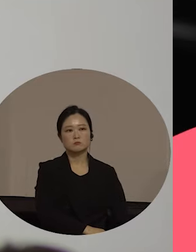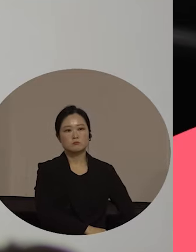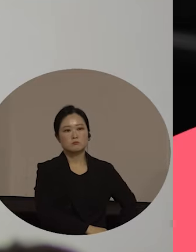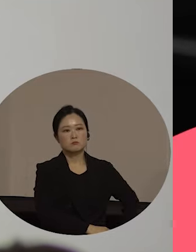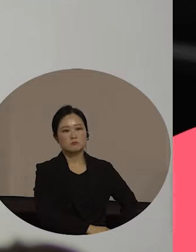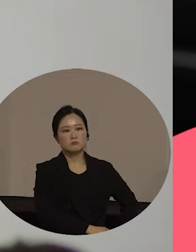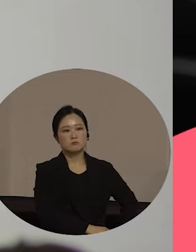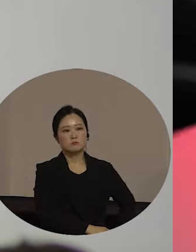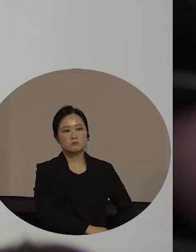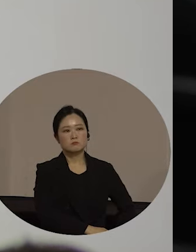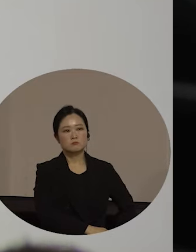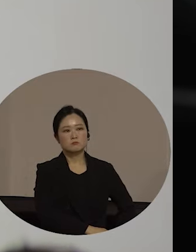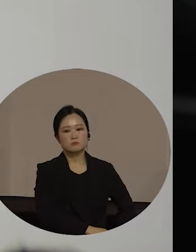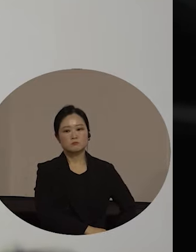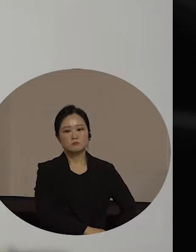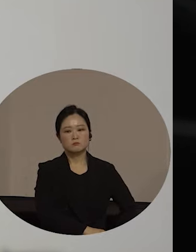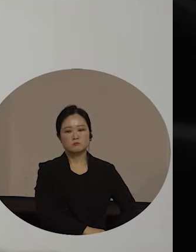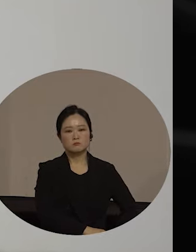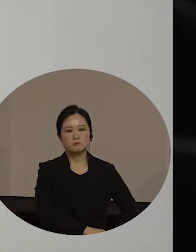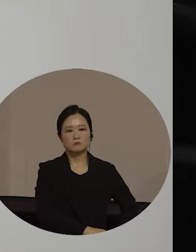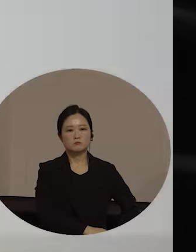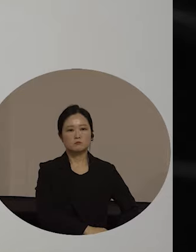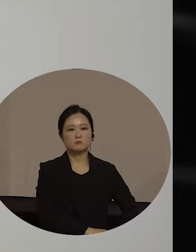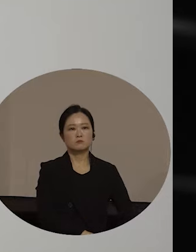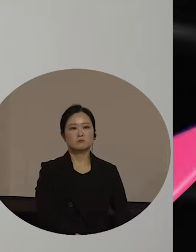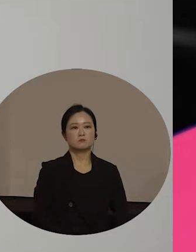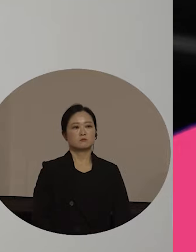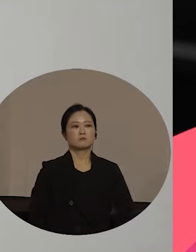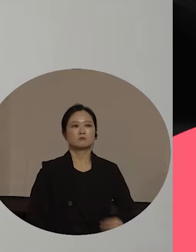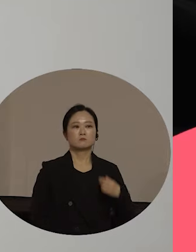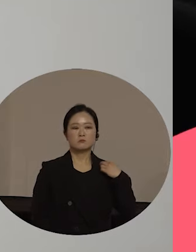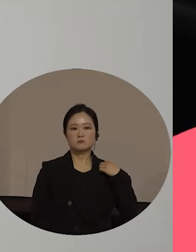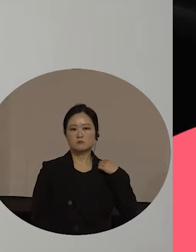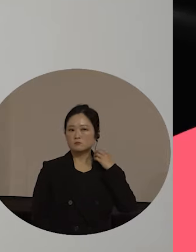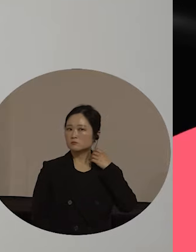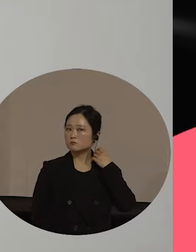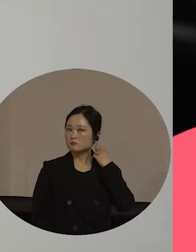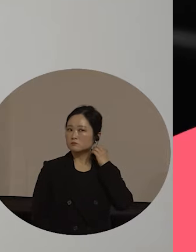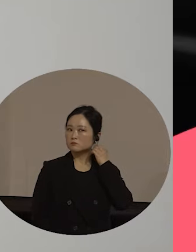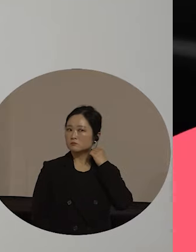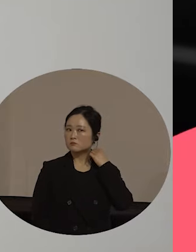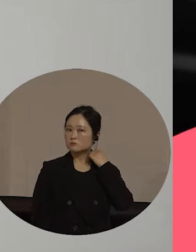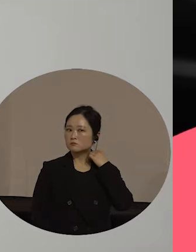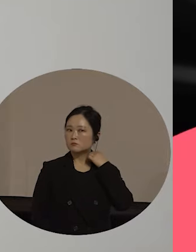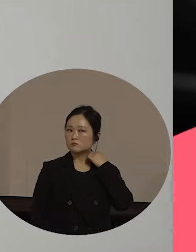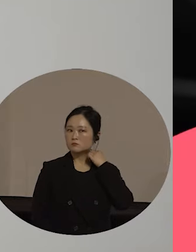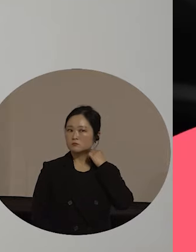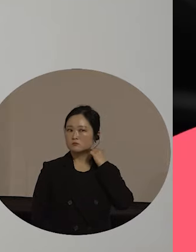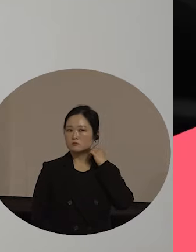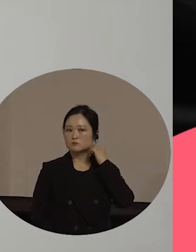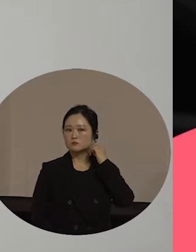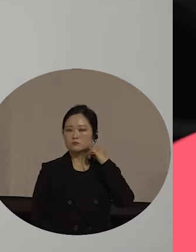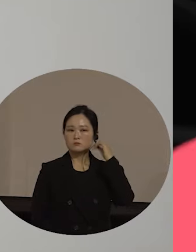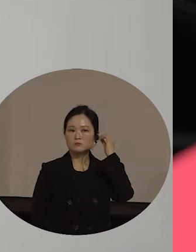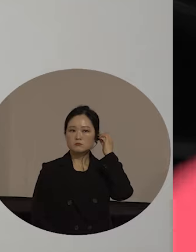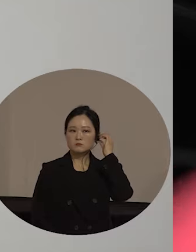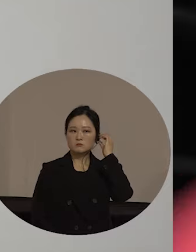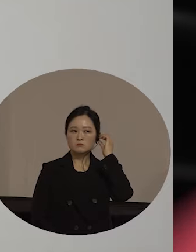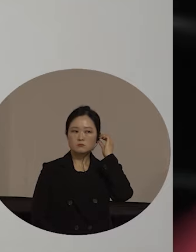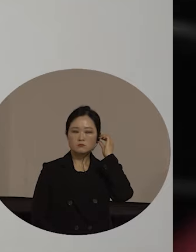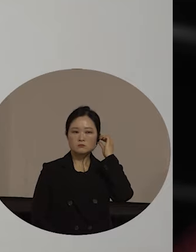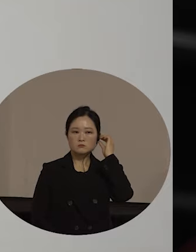part of reaching these kids as well who wouldn't have a hobby otherwise, who would maybe be left